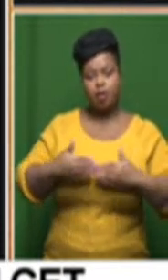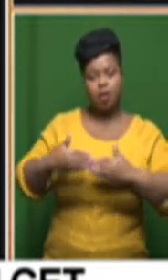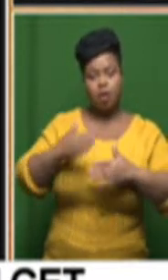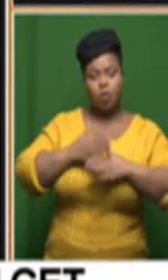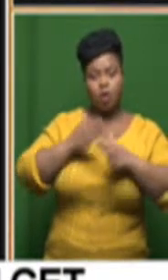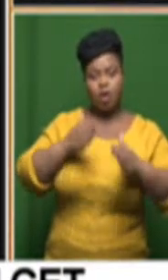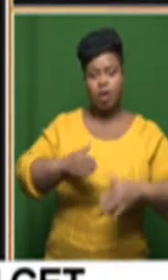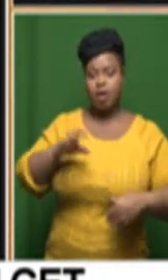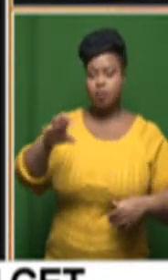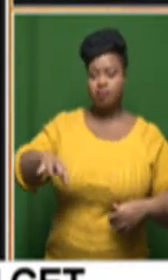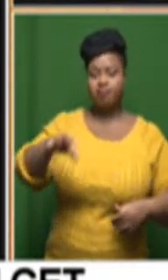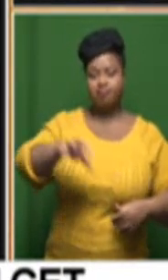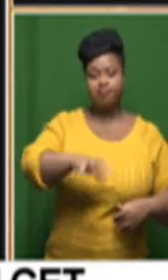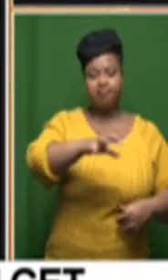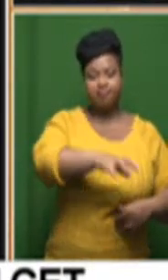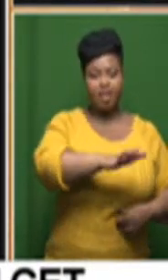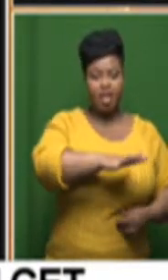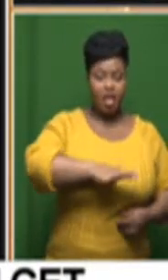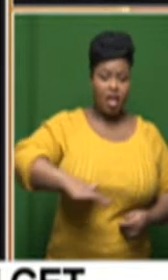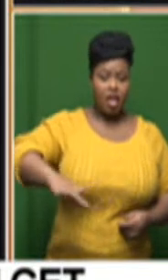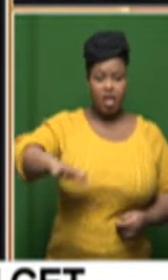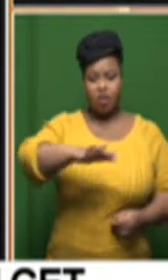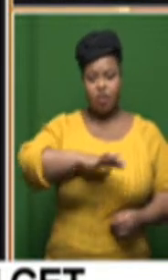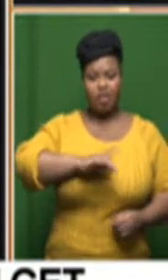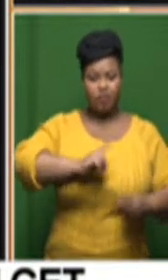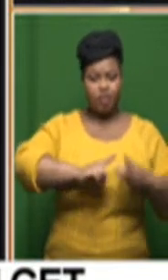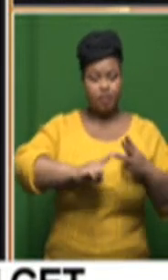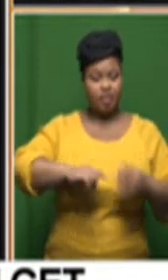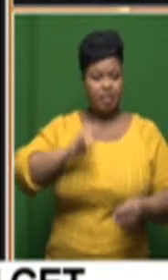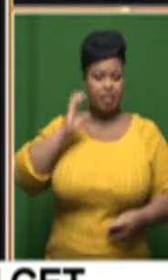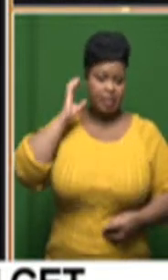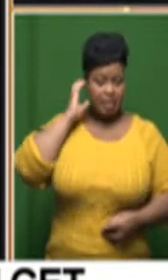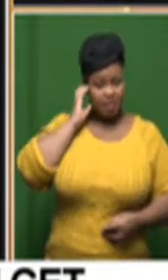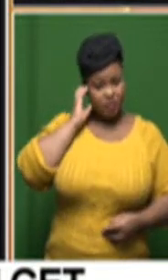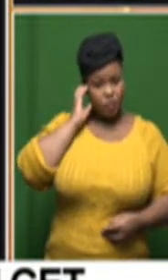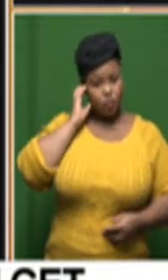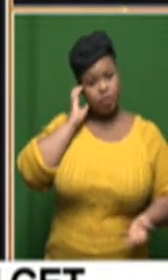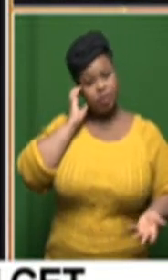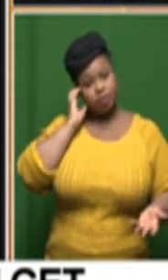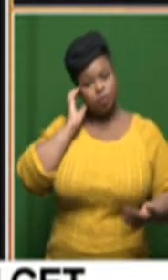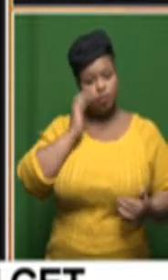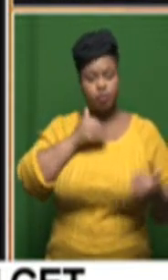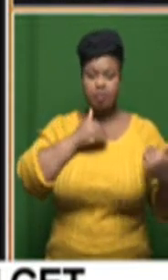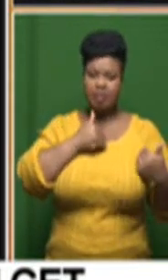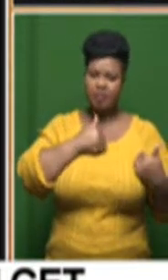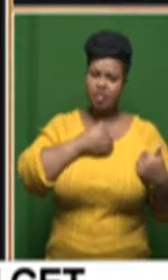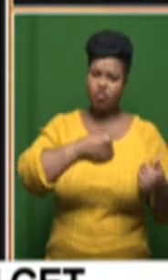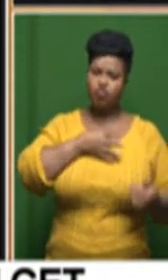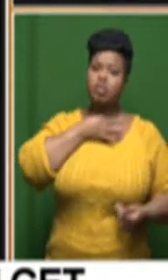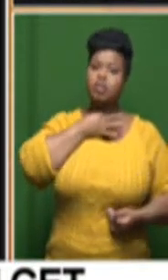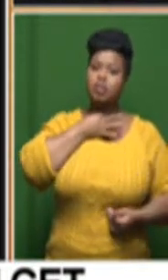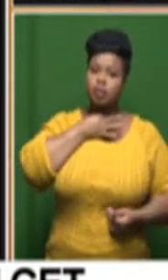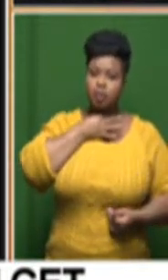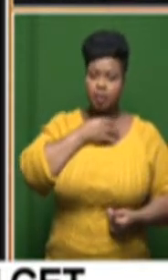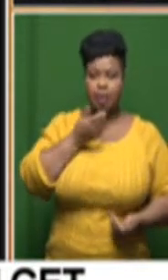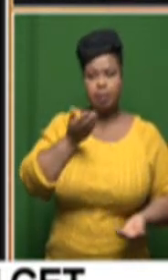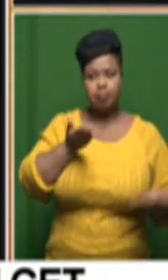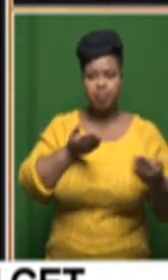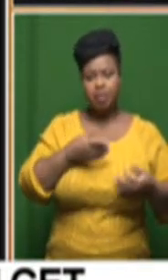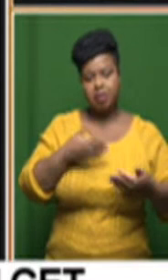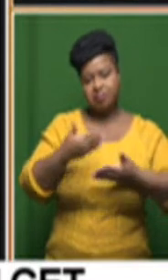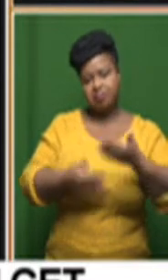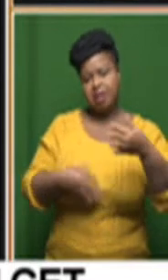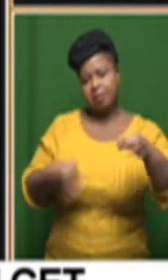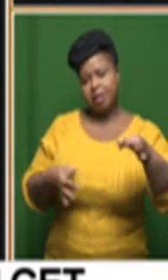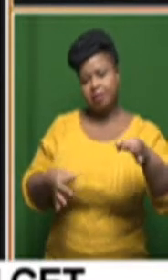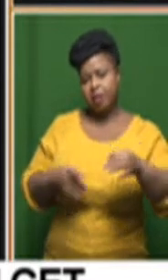registration sites. When the cell phones become a safety risk, they complete paper-based